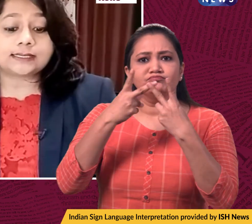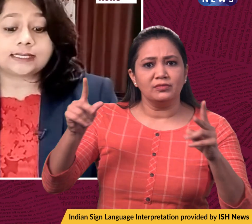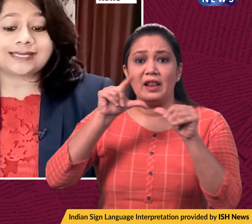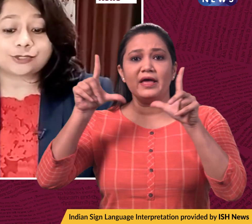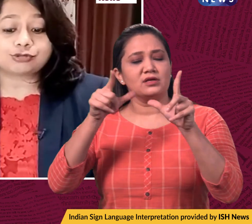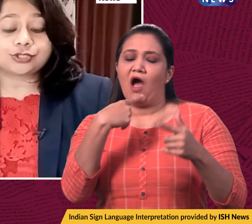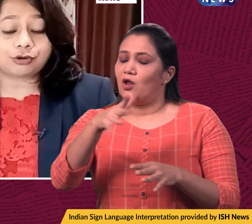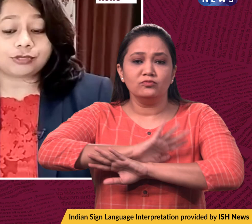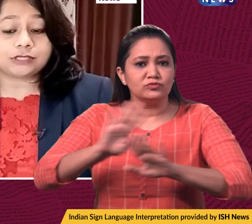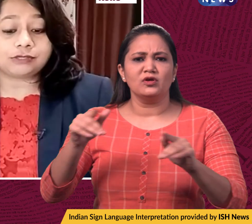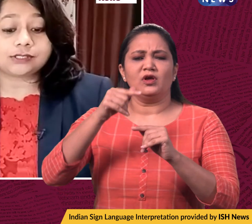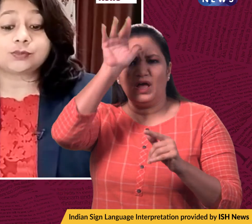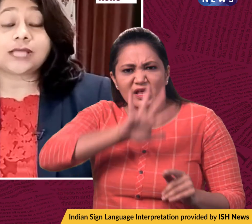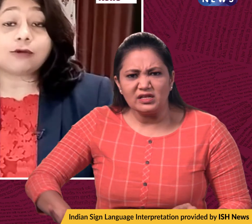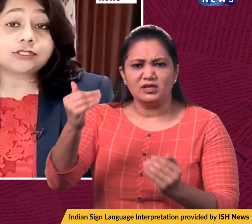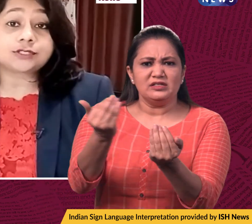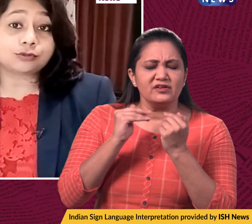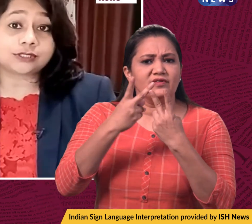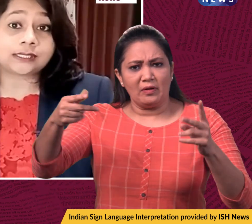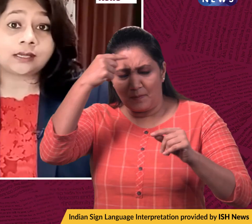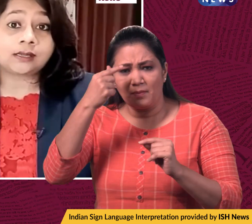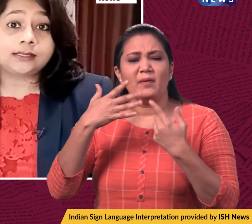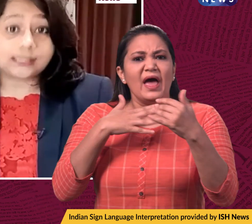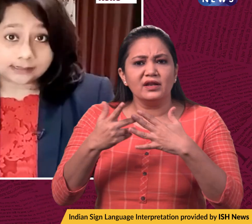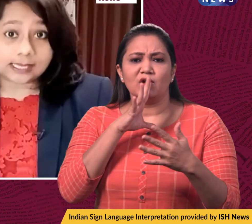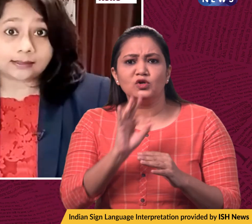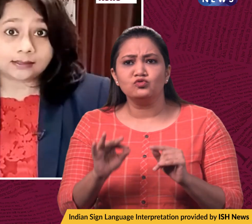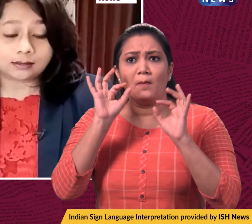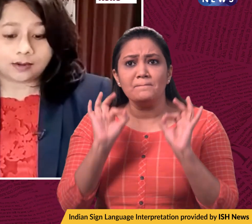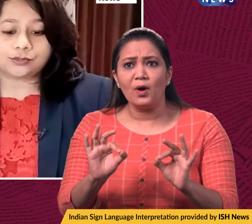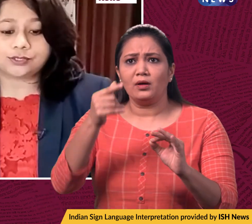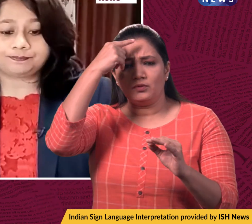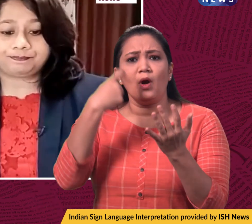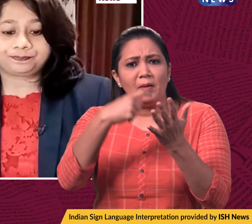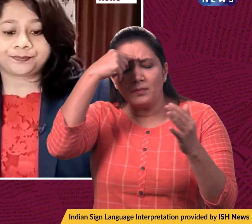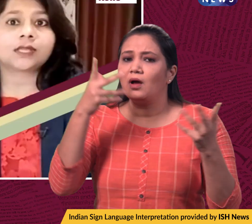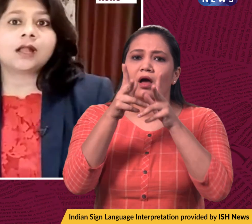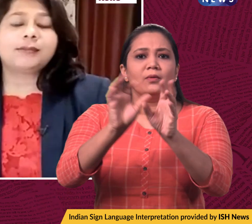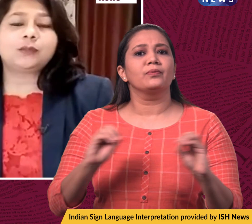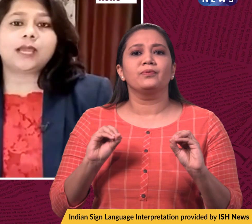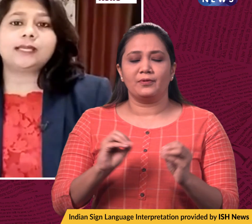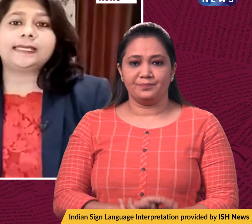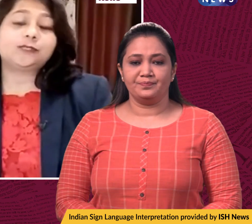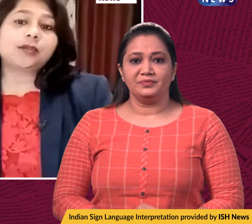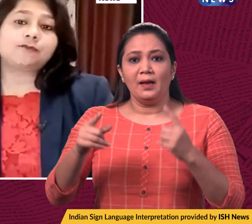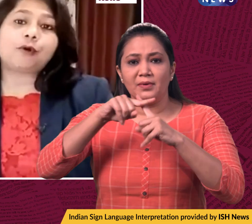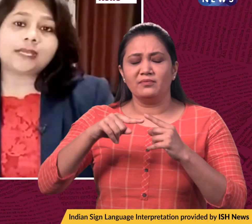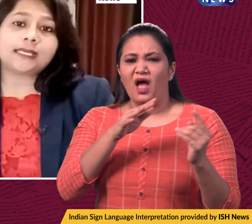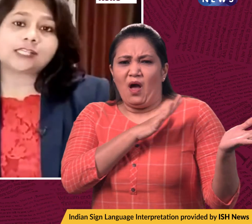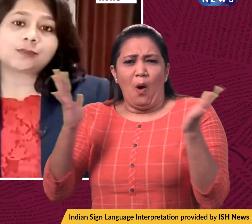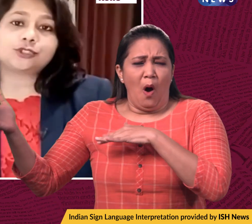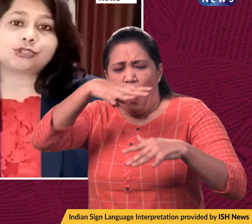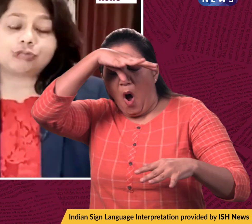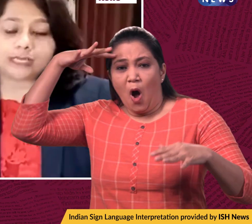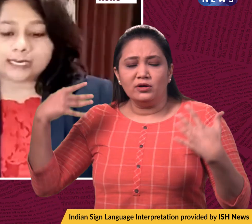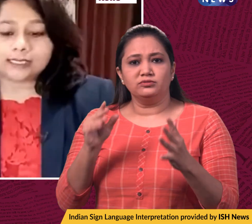license, citing national security reasons without disclosing the exact grounds. Meanwhile, a heat wave warning